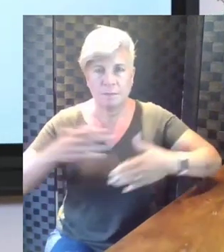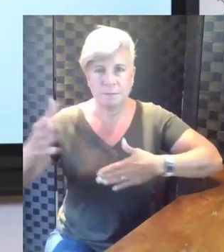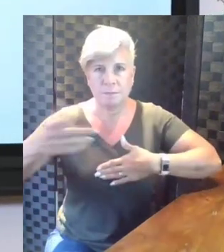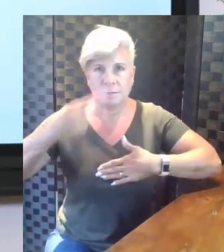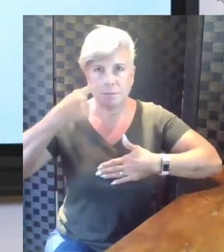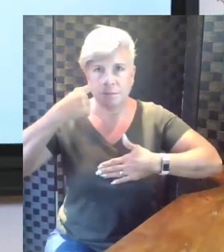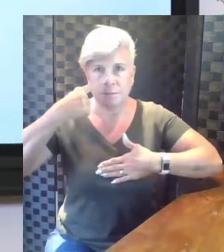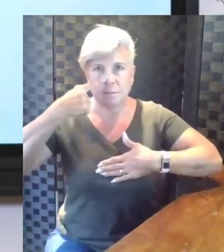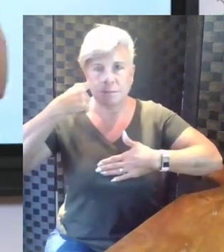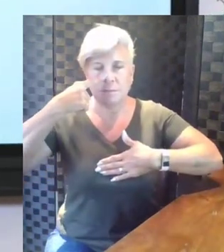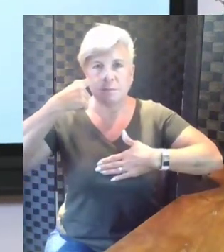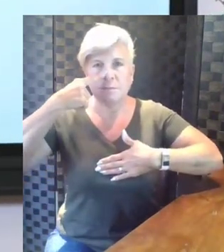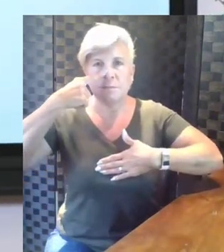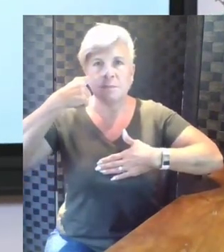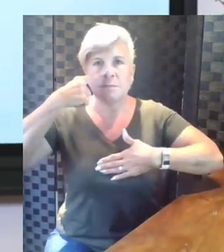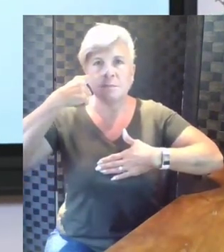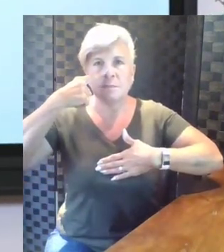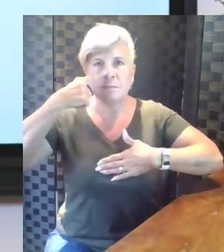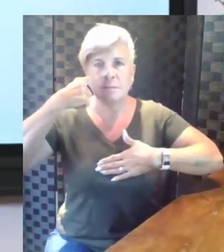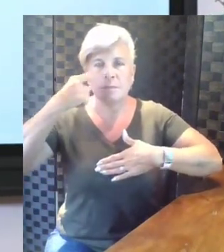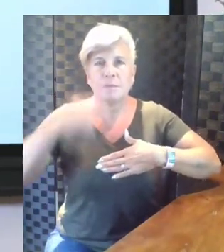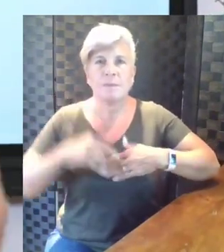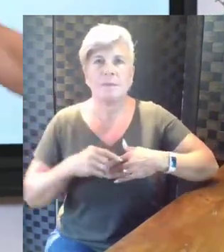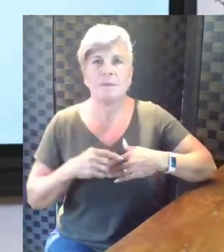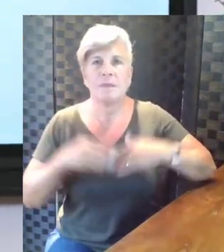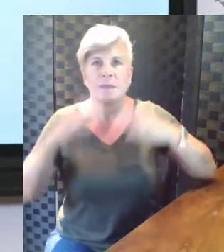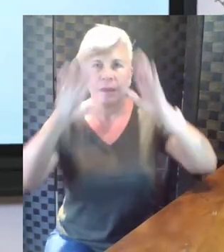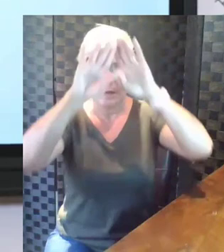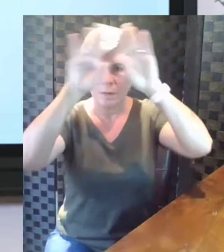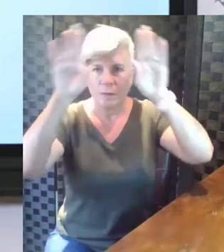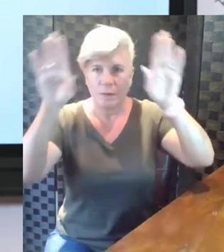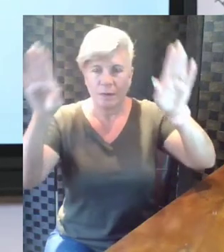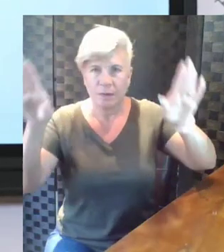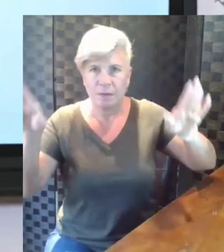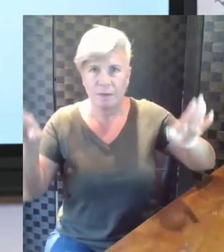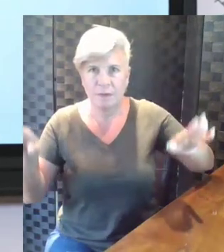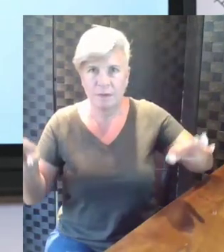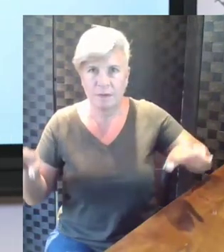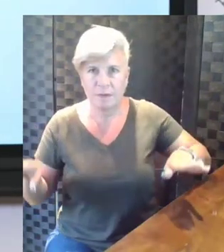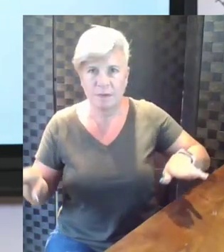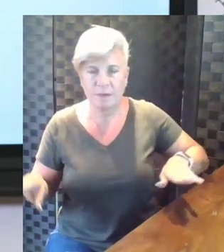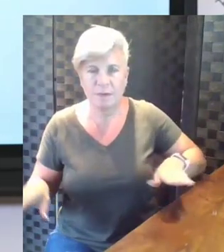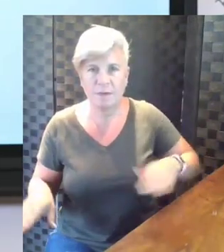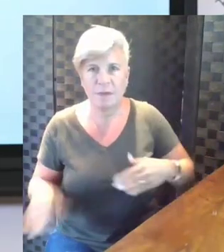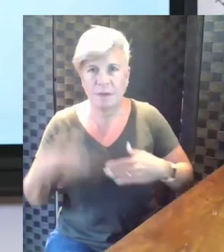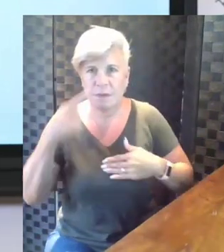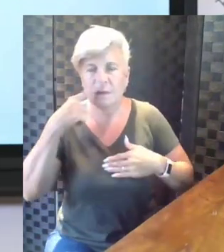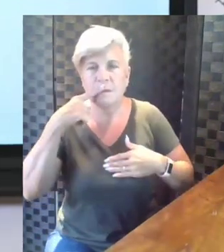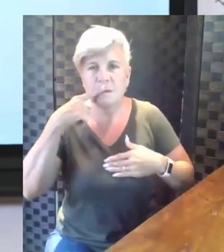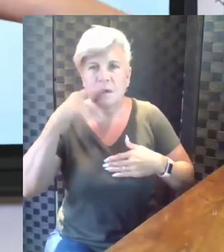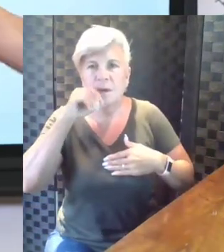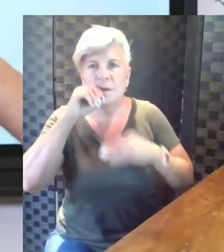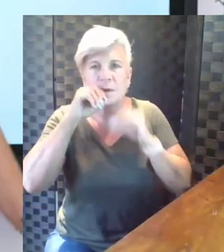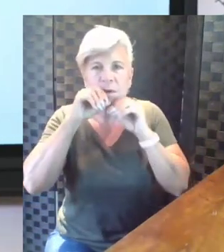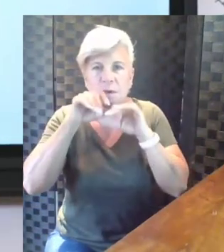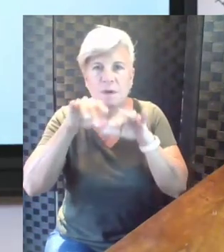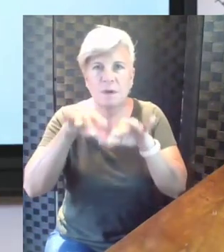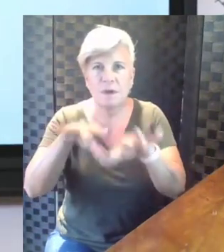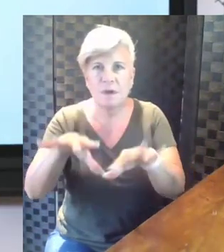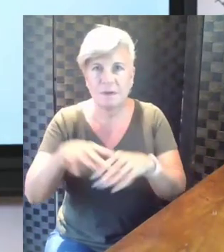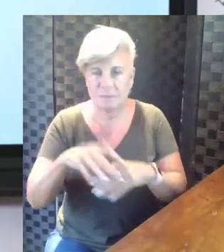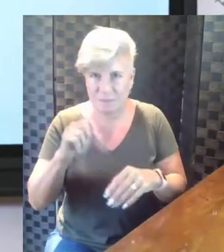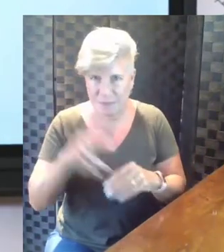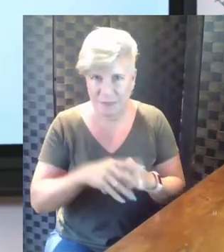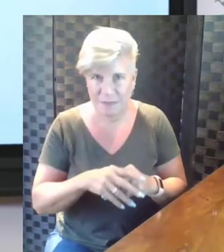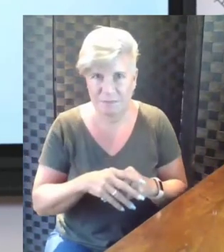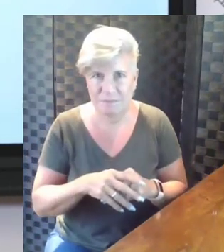we're going to be breathing through our belly, not up here in our chest. And then we'll let our fingers touch and hold it, and then blow the air out through our mouth.